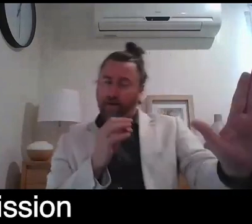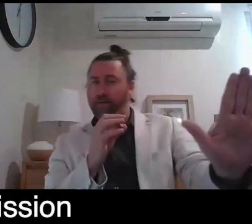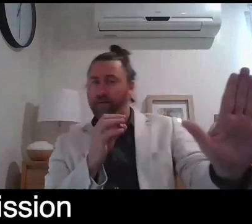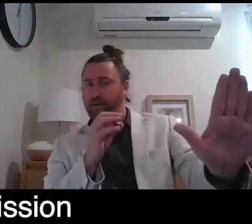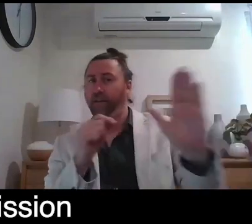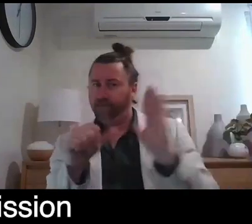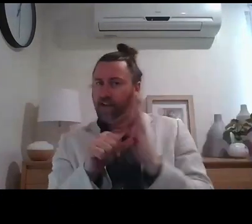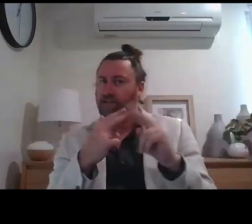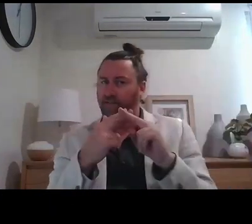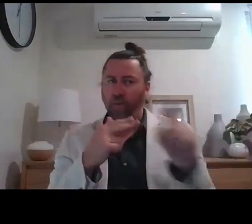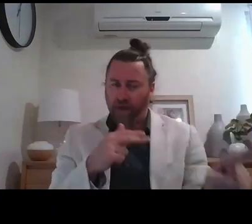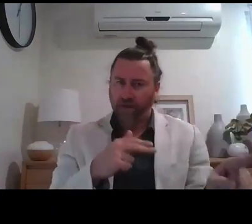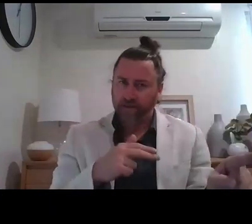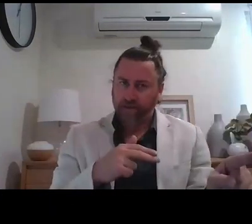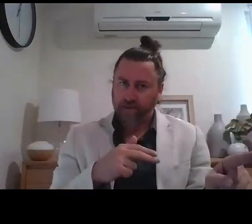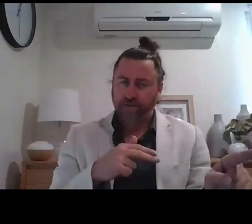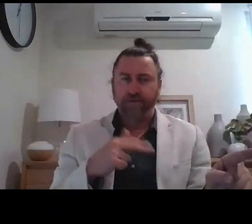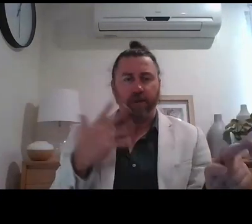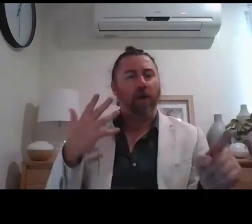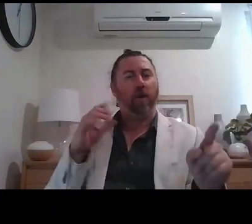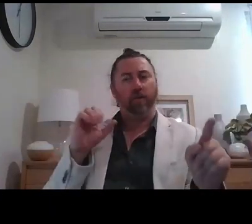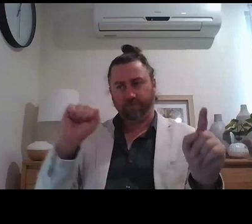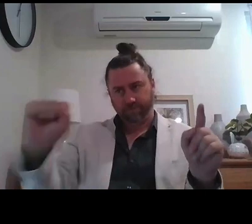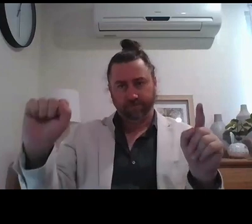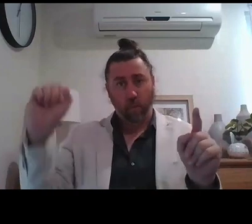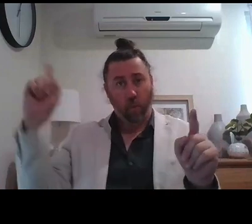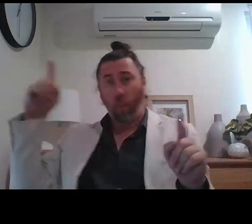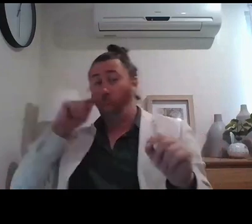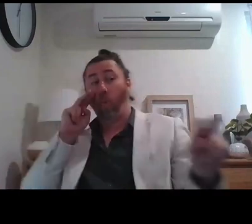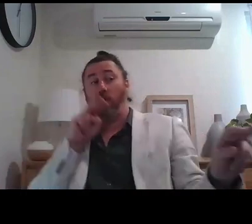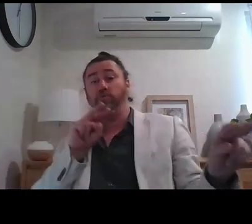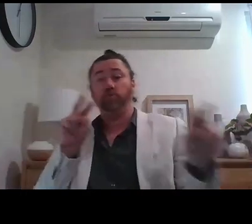Aged Care Quality and Safety Commission will be monitoring that.